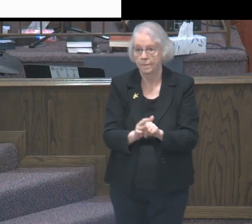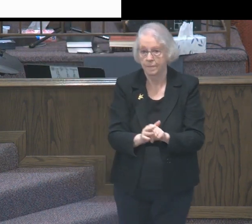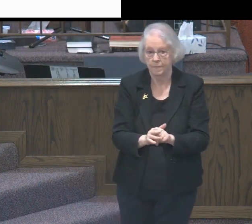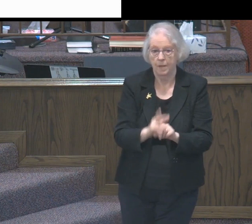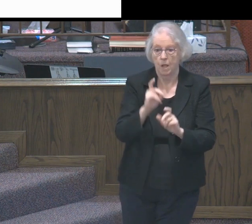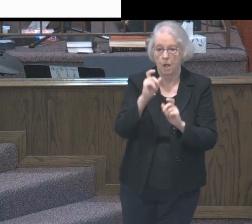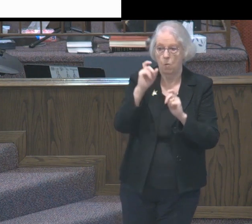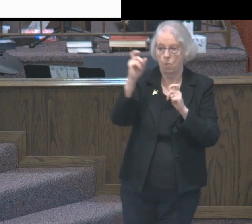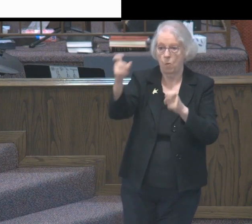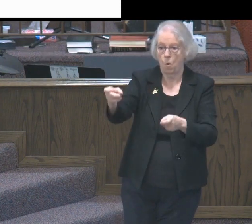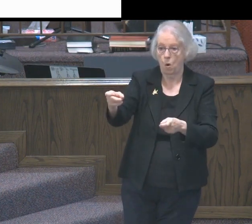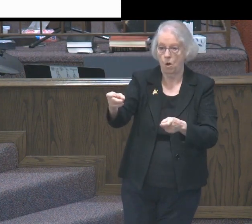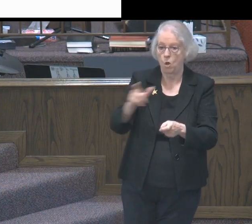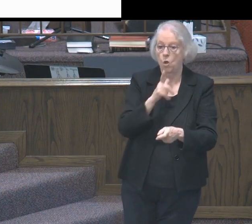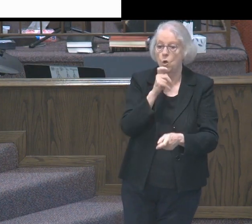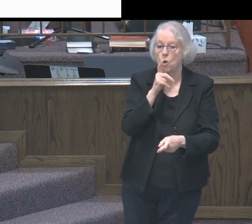Who wants to go?